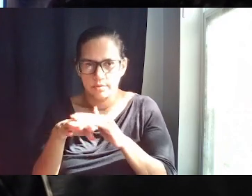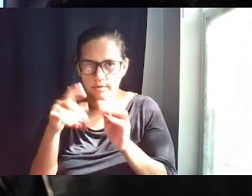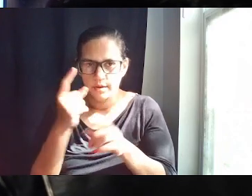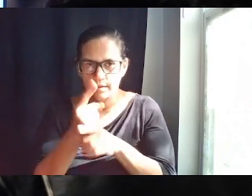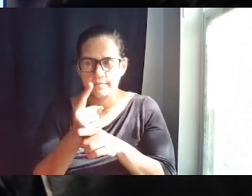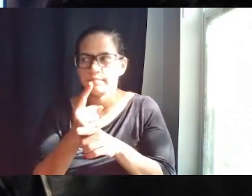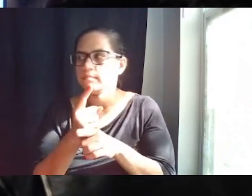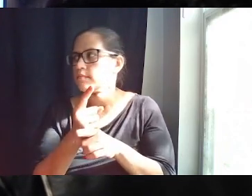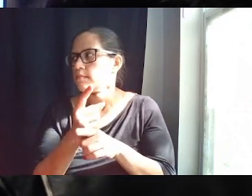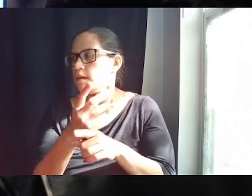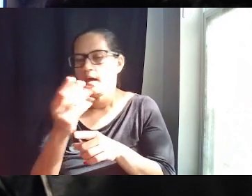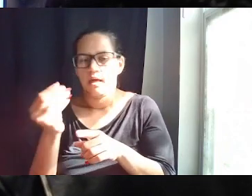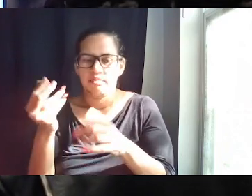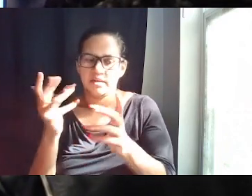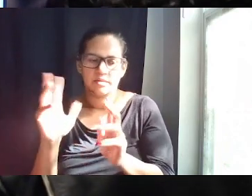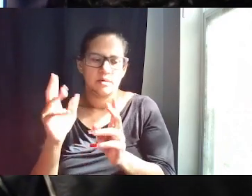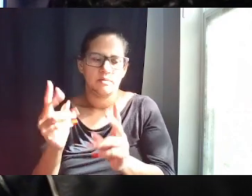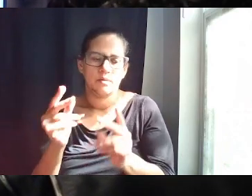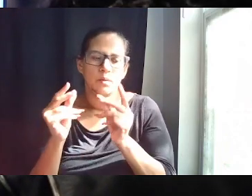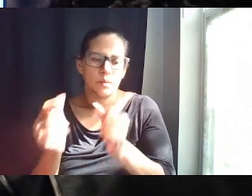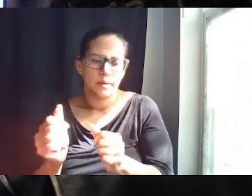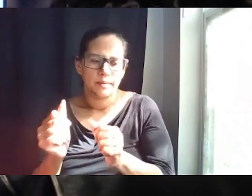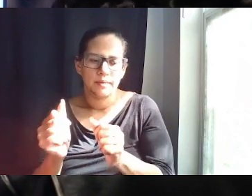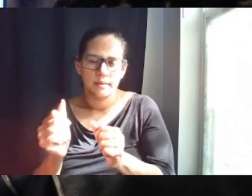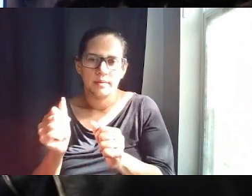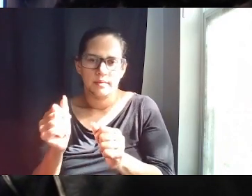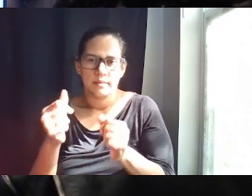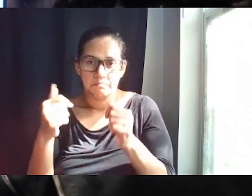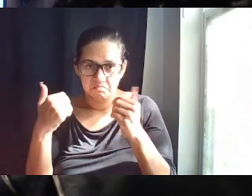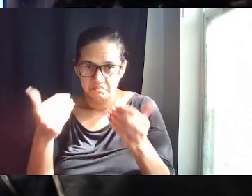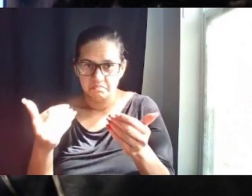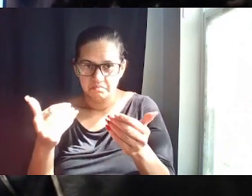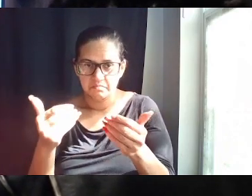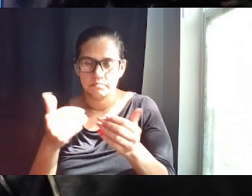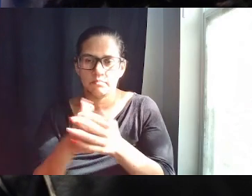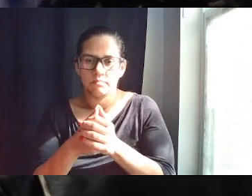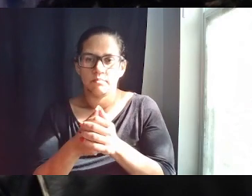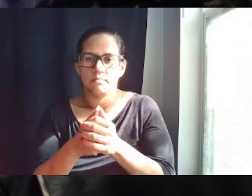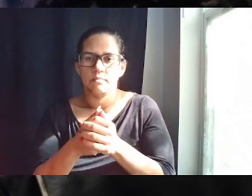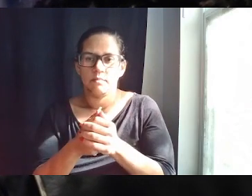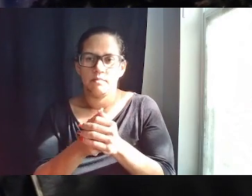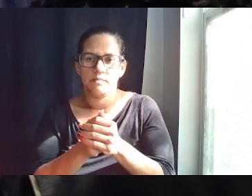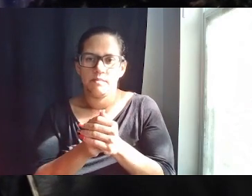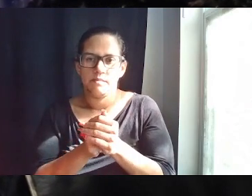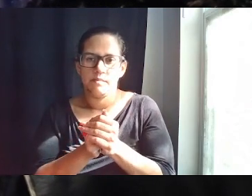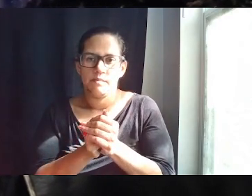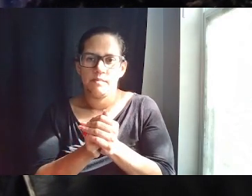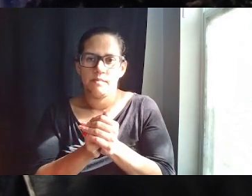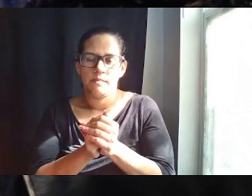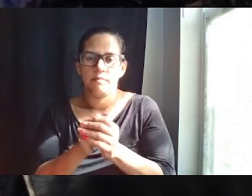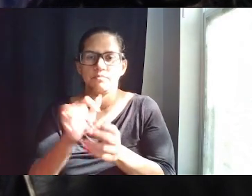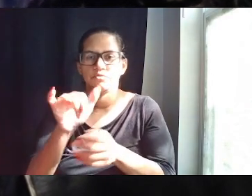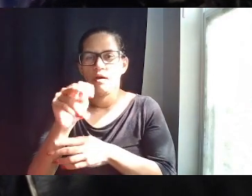quick. Can we do this? Yeah. Okay. John, 2024.